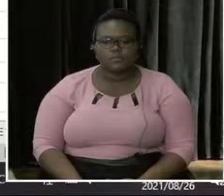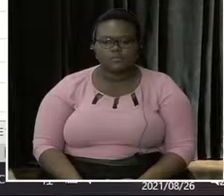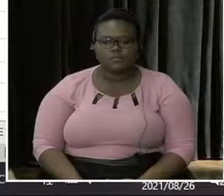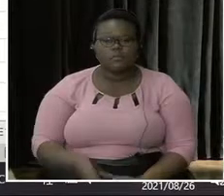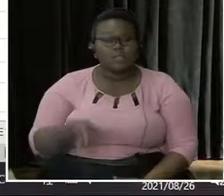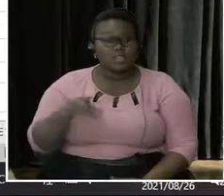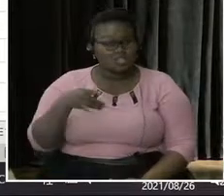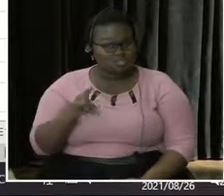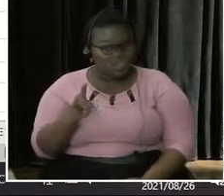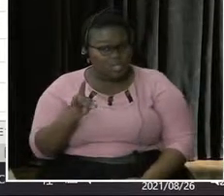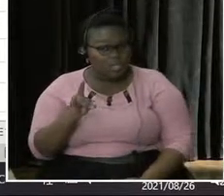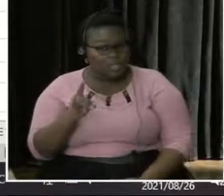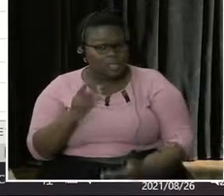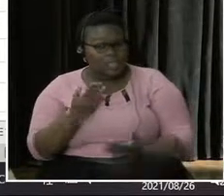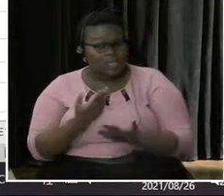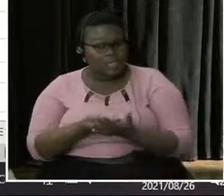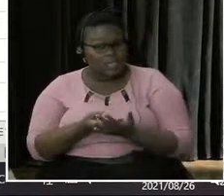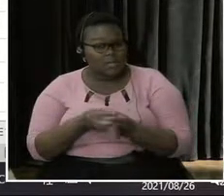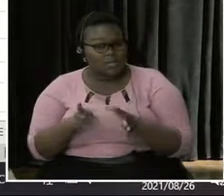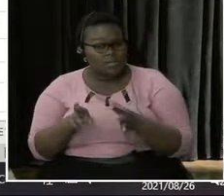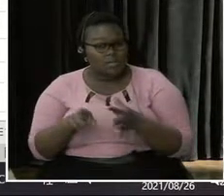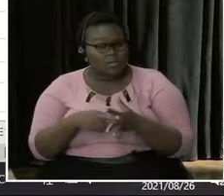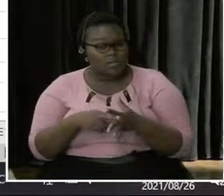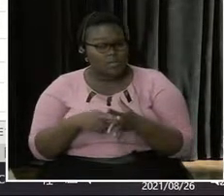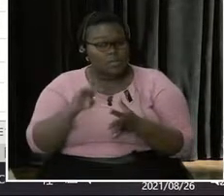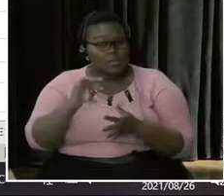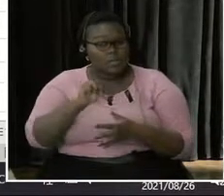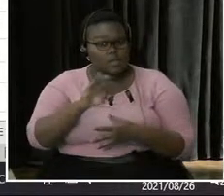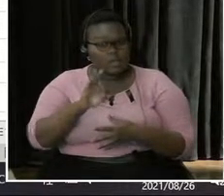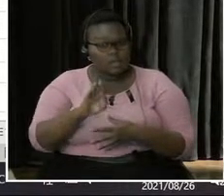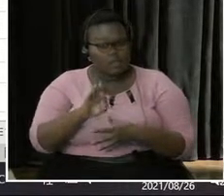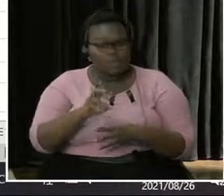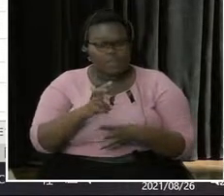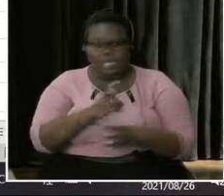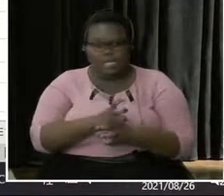Chair, can you record the MF as against? It's not recorded.